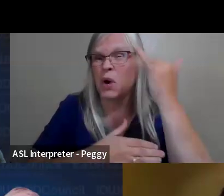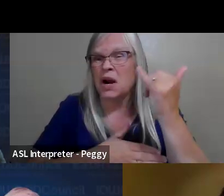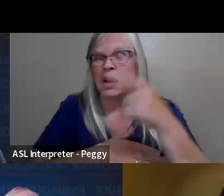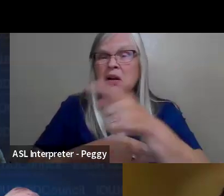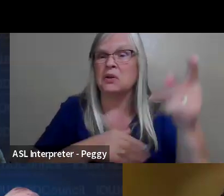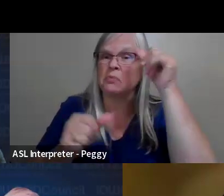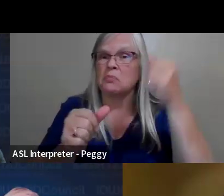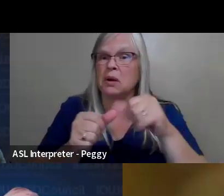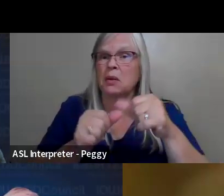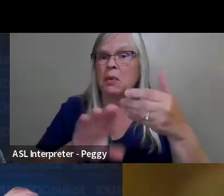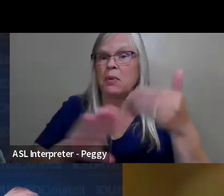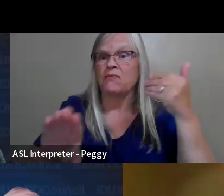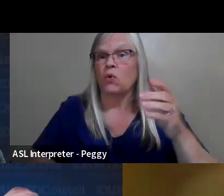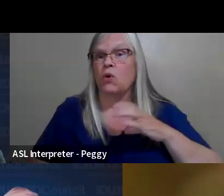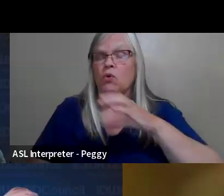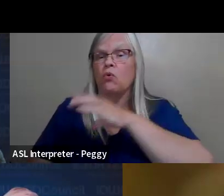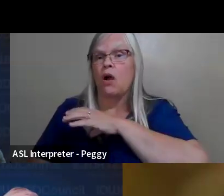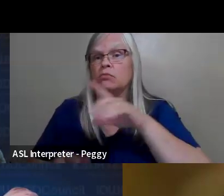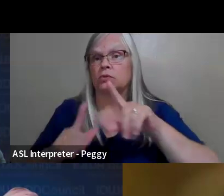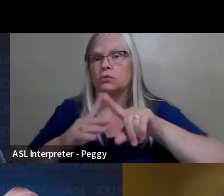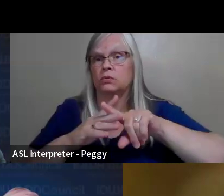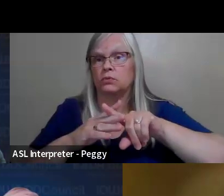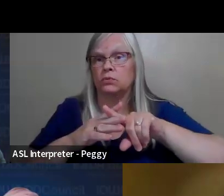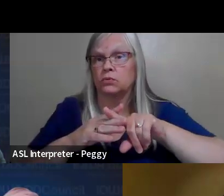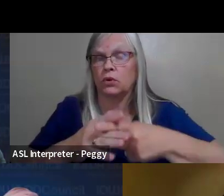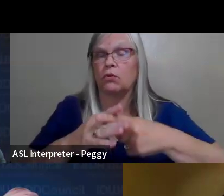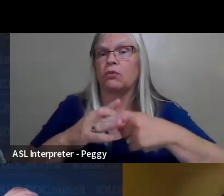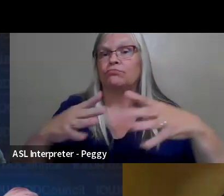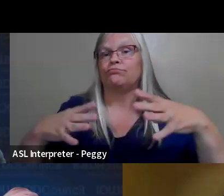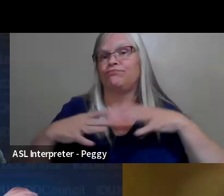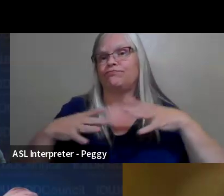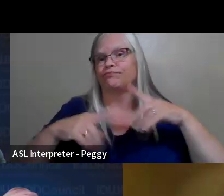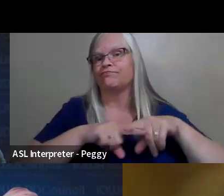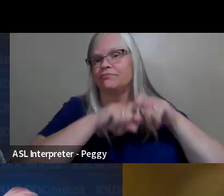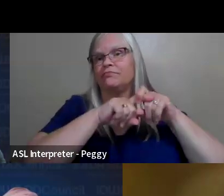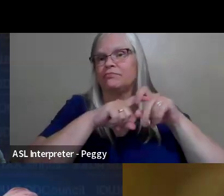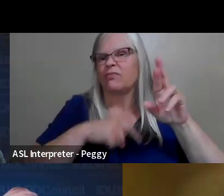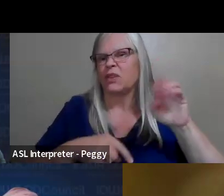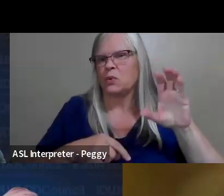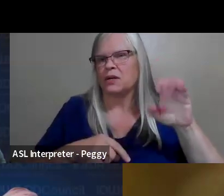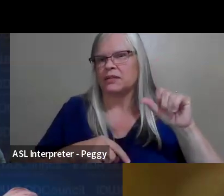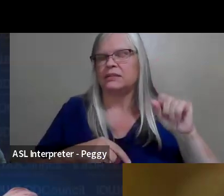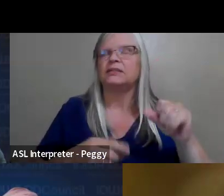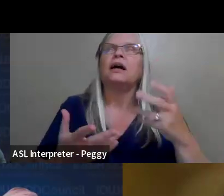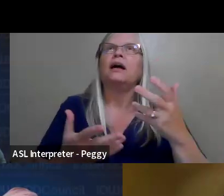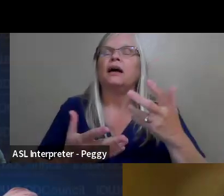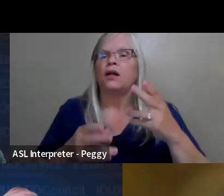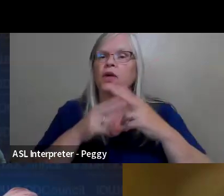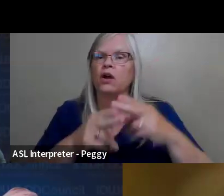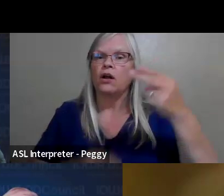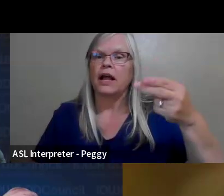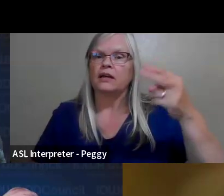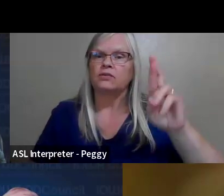may recall before Congress went into their vacation recess, they passed something called H.R.